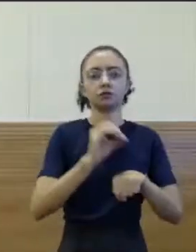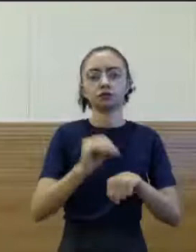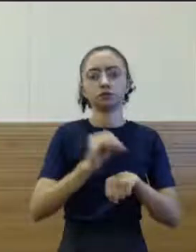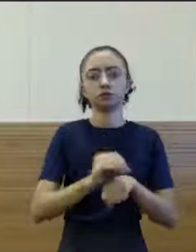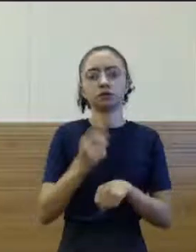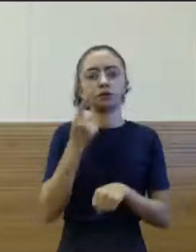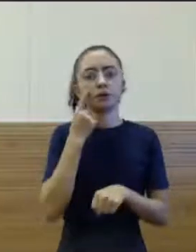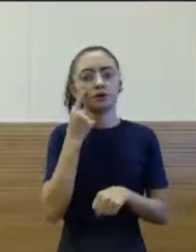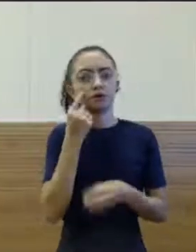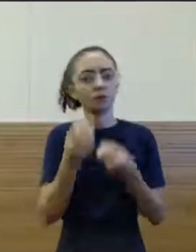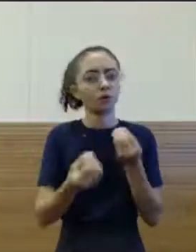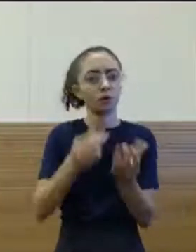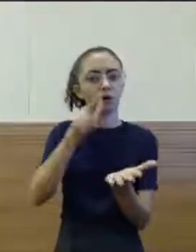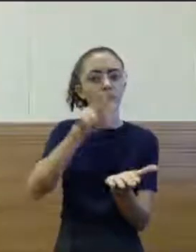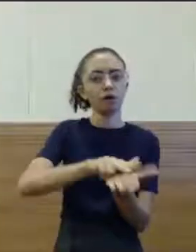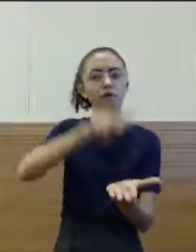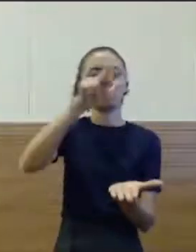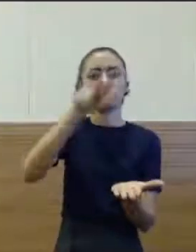validations.